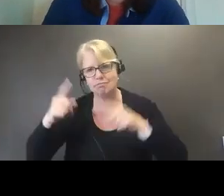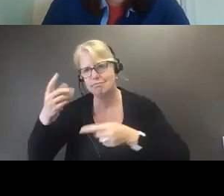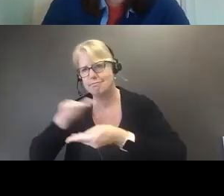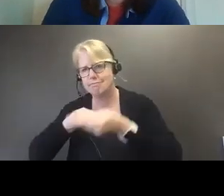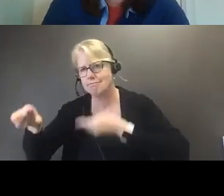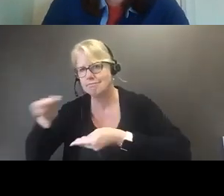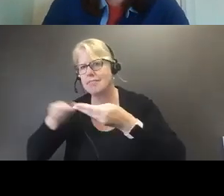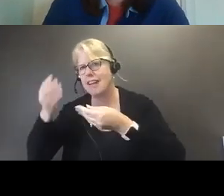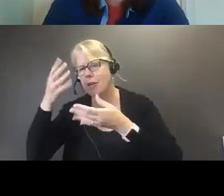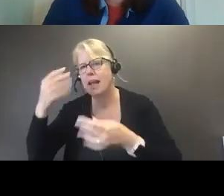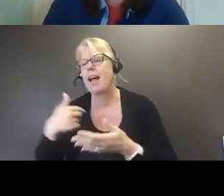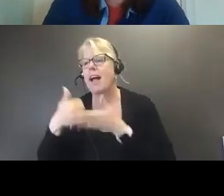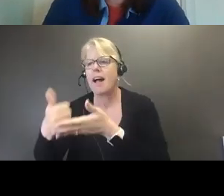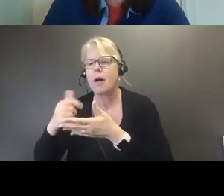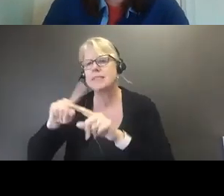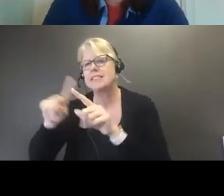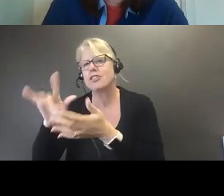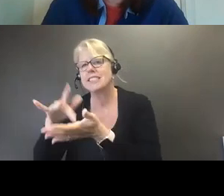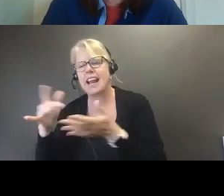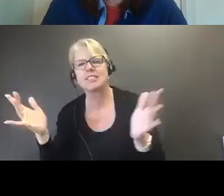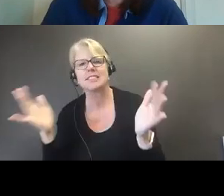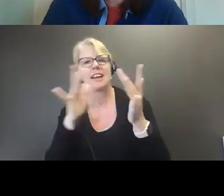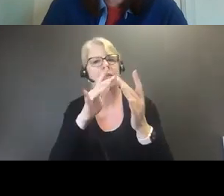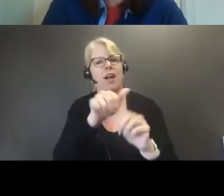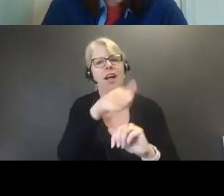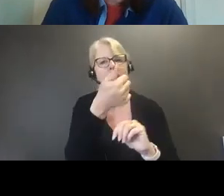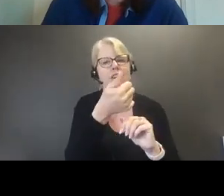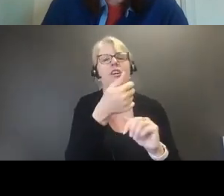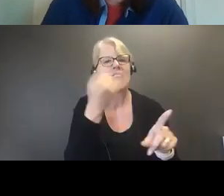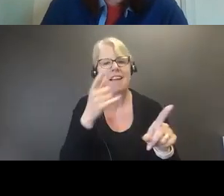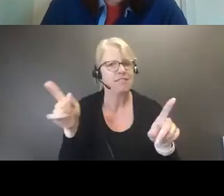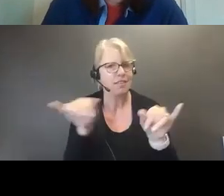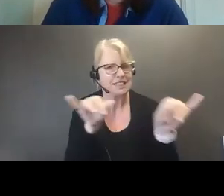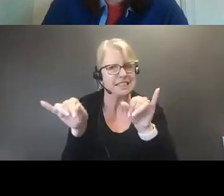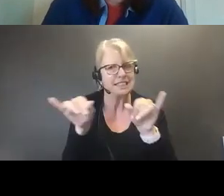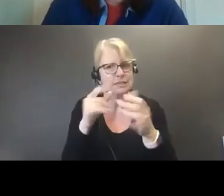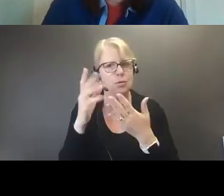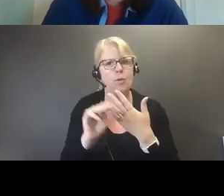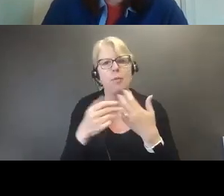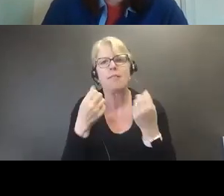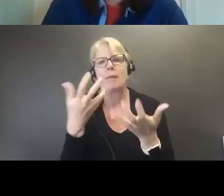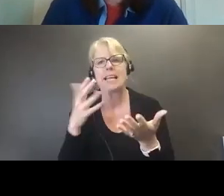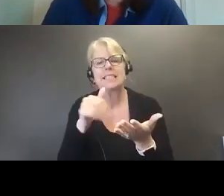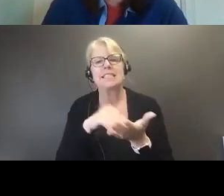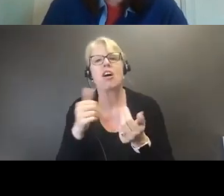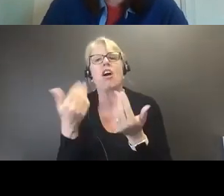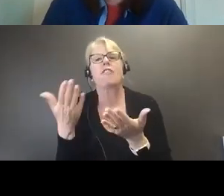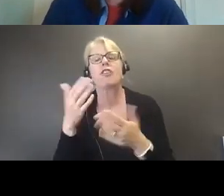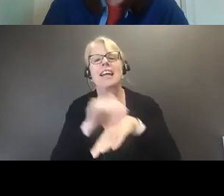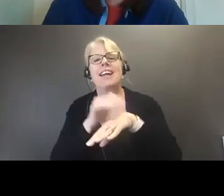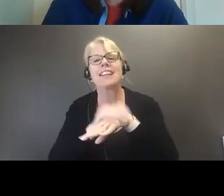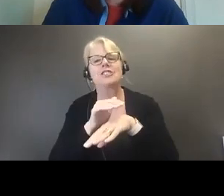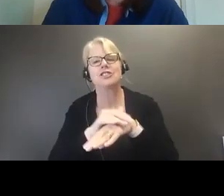different centers connect with each other if they're offering similar programming. So we have a lot of centers who are offering English as a second